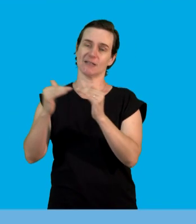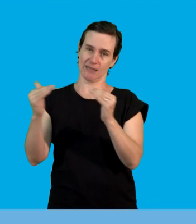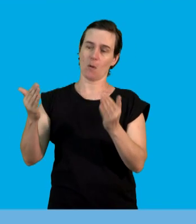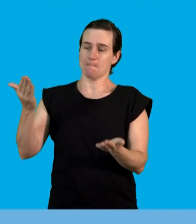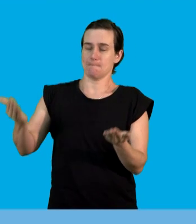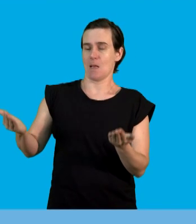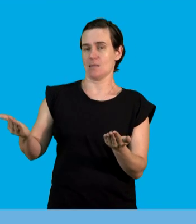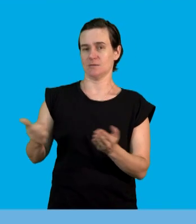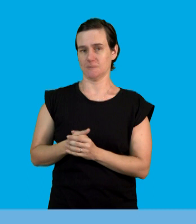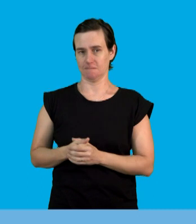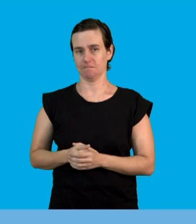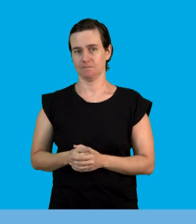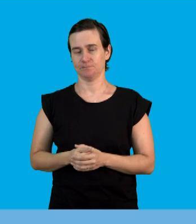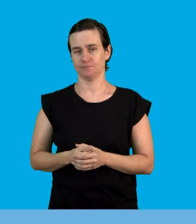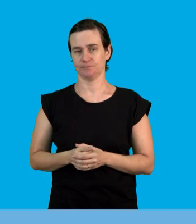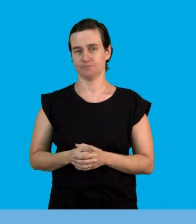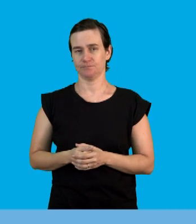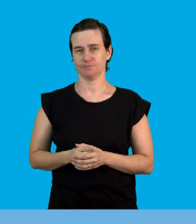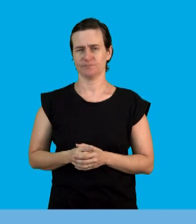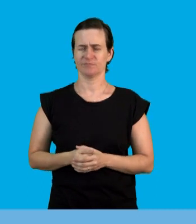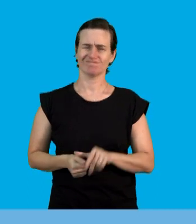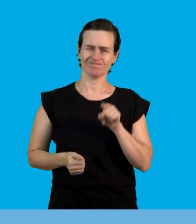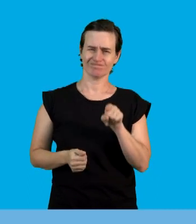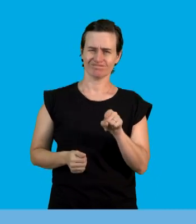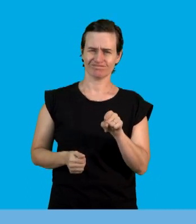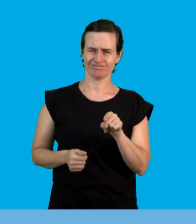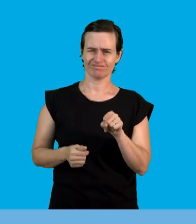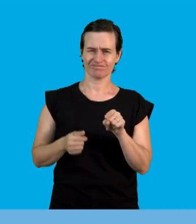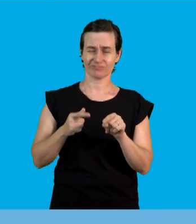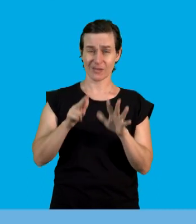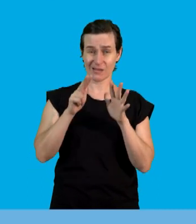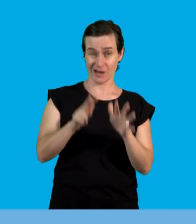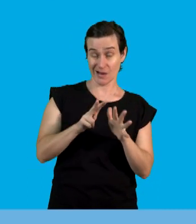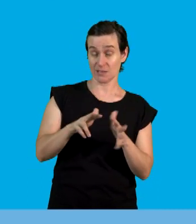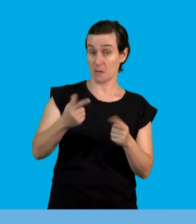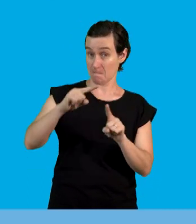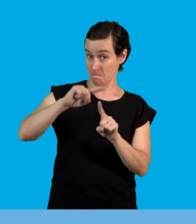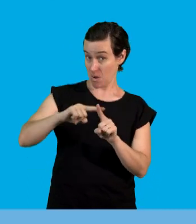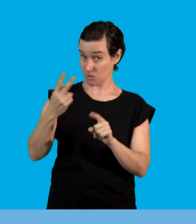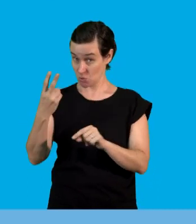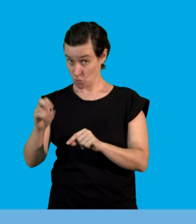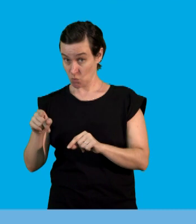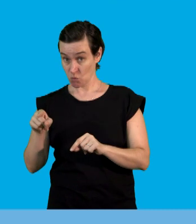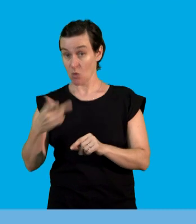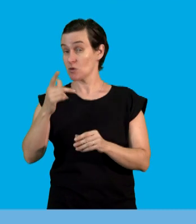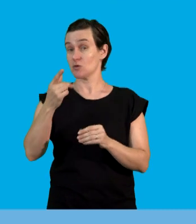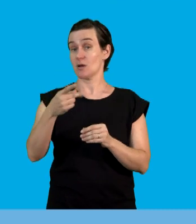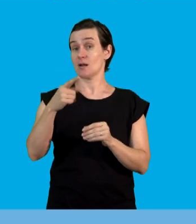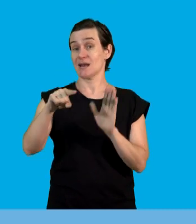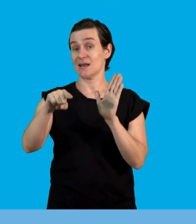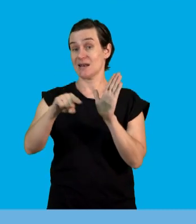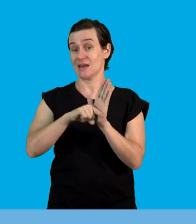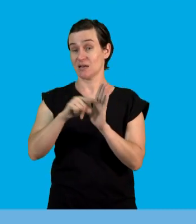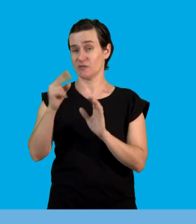say to be balancing each other out. So when we're adding these two forces, when we're adding the 18 plus the negative